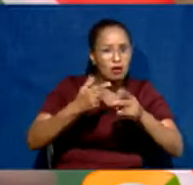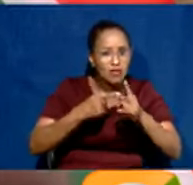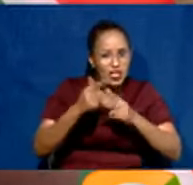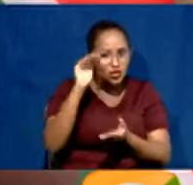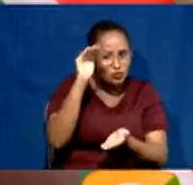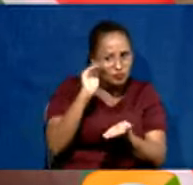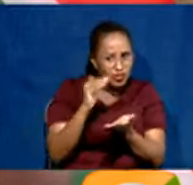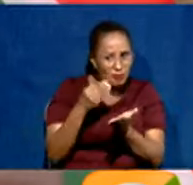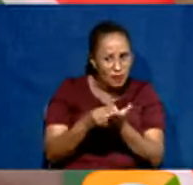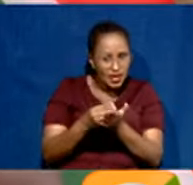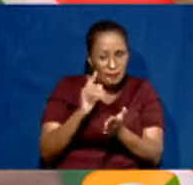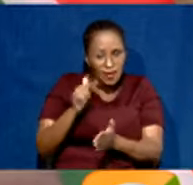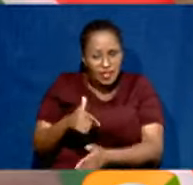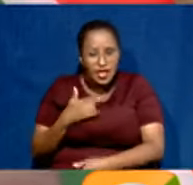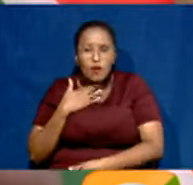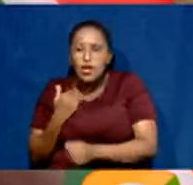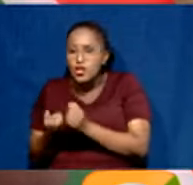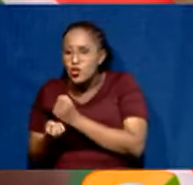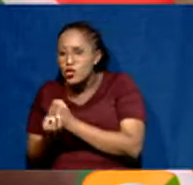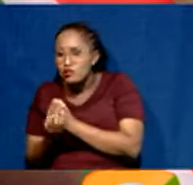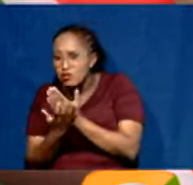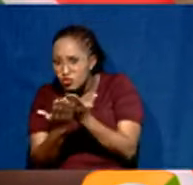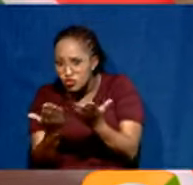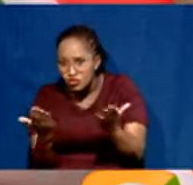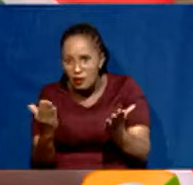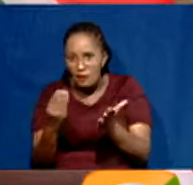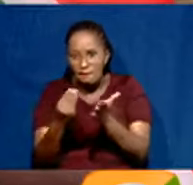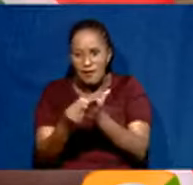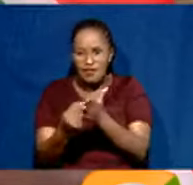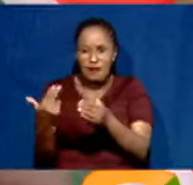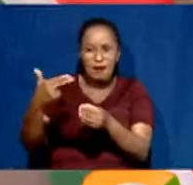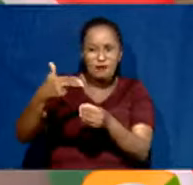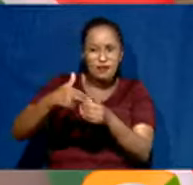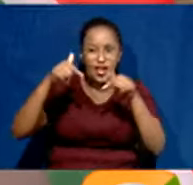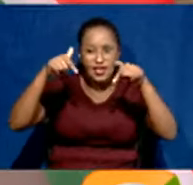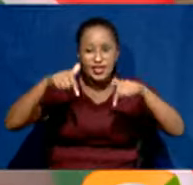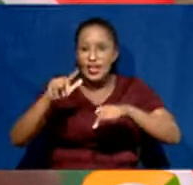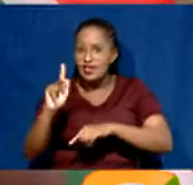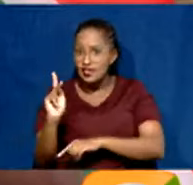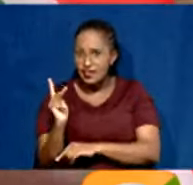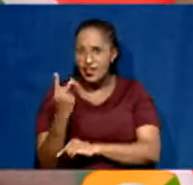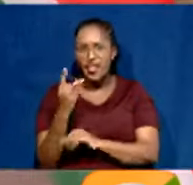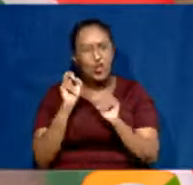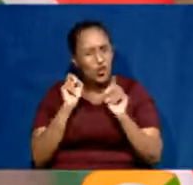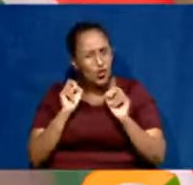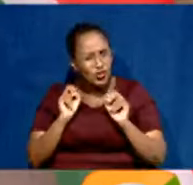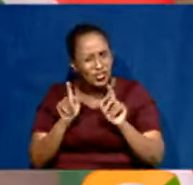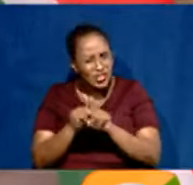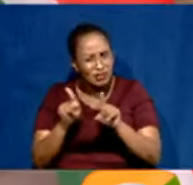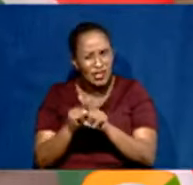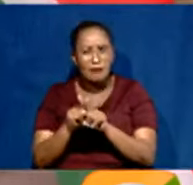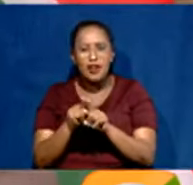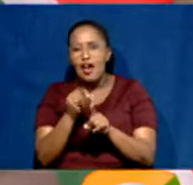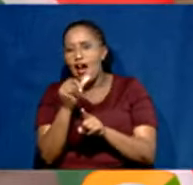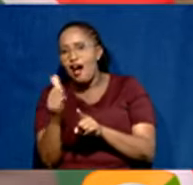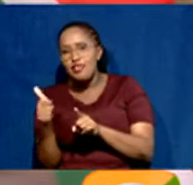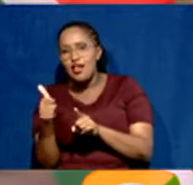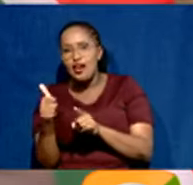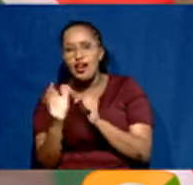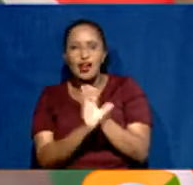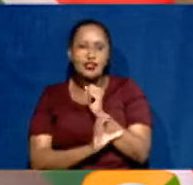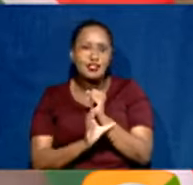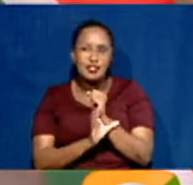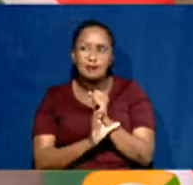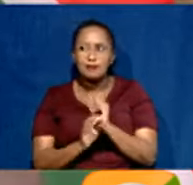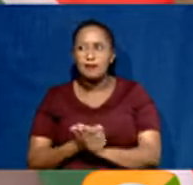bei. Na mimi nataka niwaeleze wa Kenya, bei ya mafuta hapa Kenya ni sawa sawa na bei ya mafuta. Mr. President,